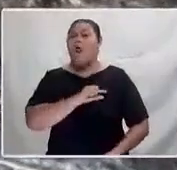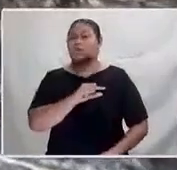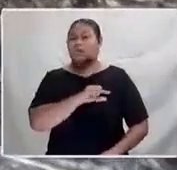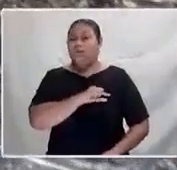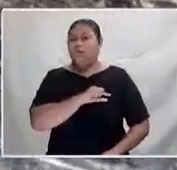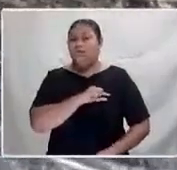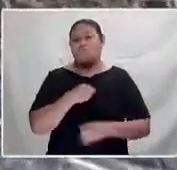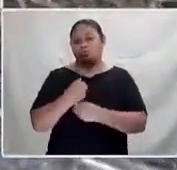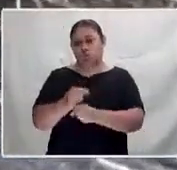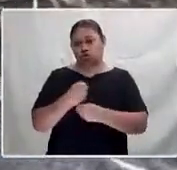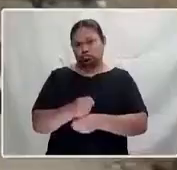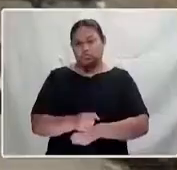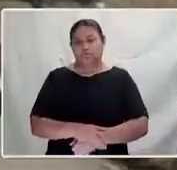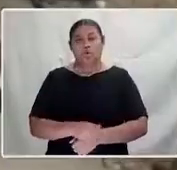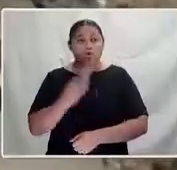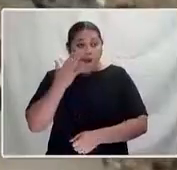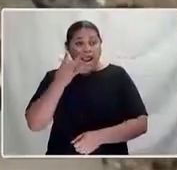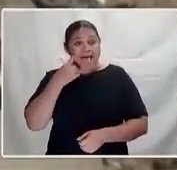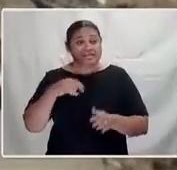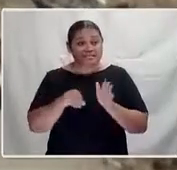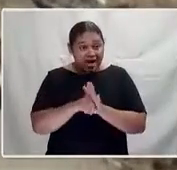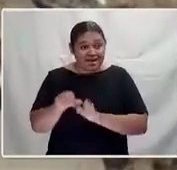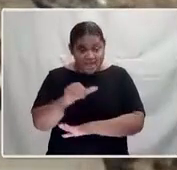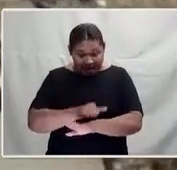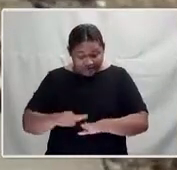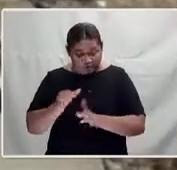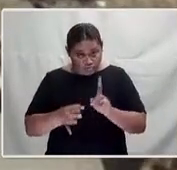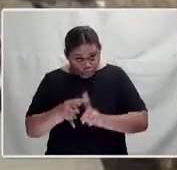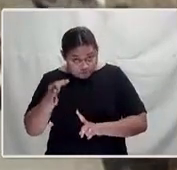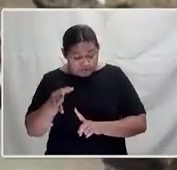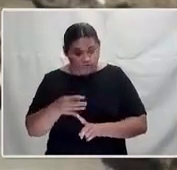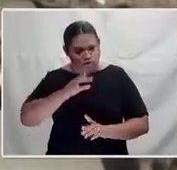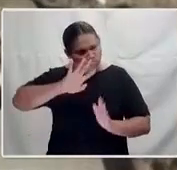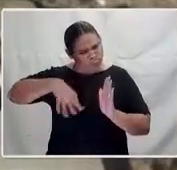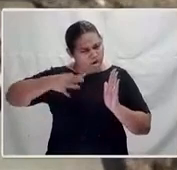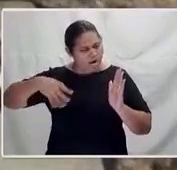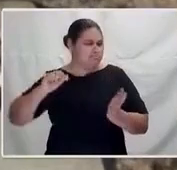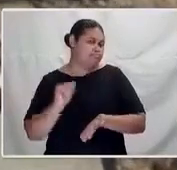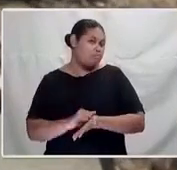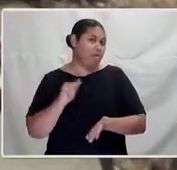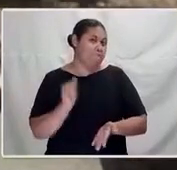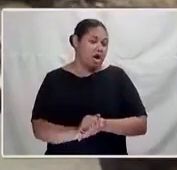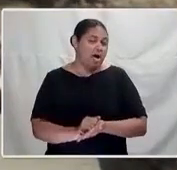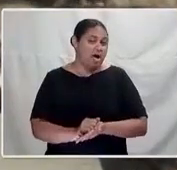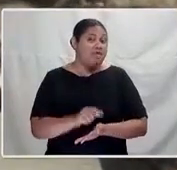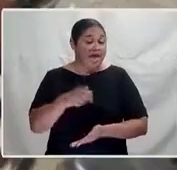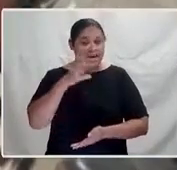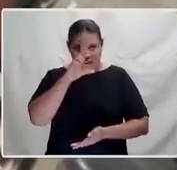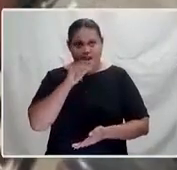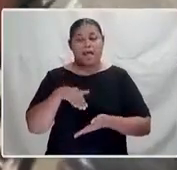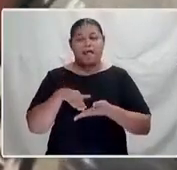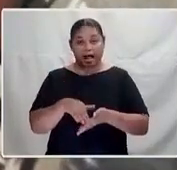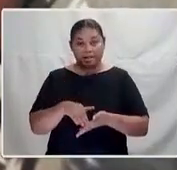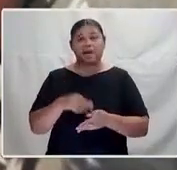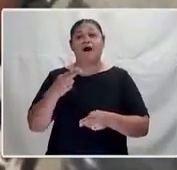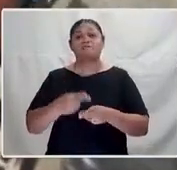the produce. By identifying areas of improvement and conducting thorough assessments, SRIF aims to equip farmers with the